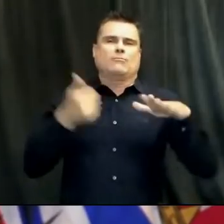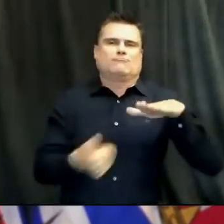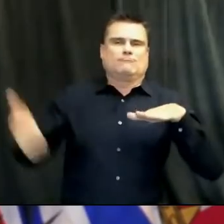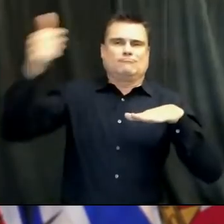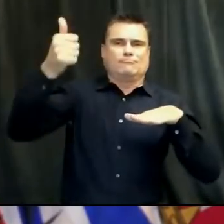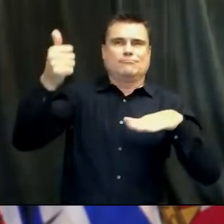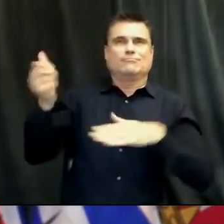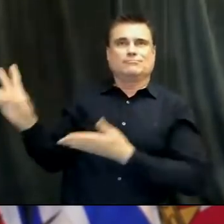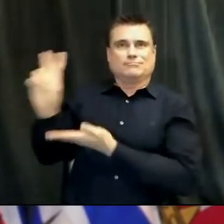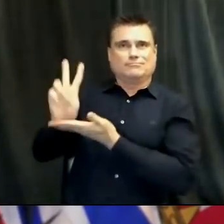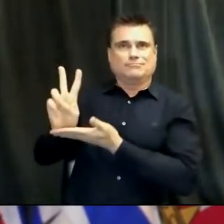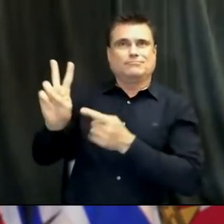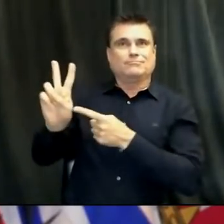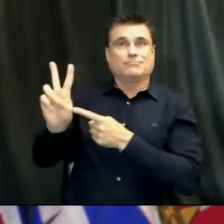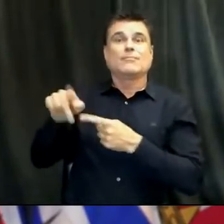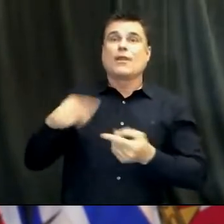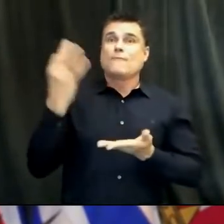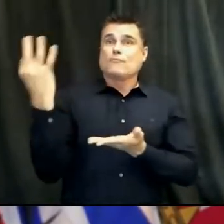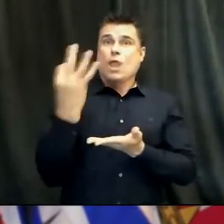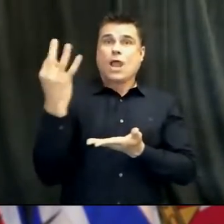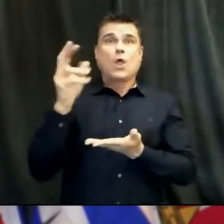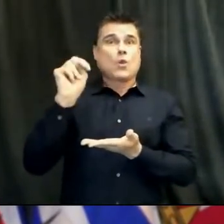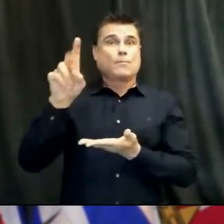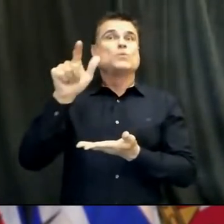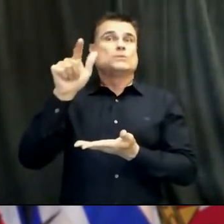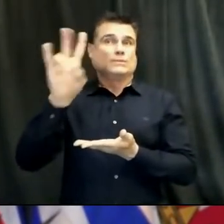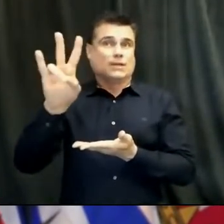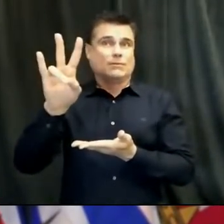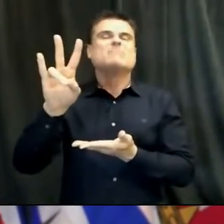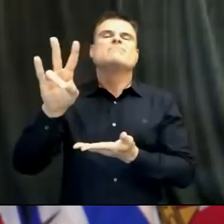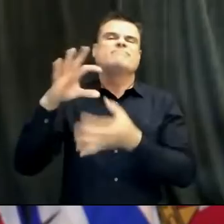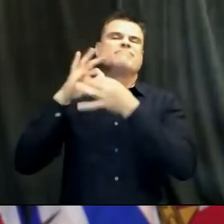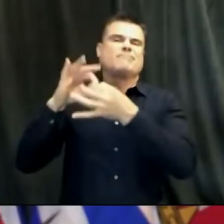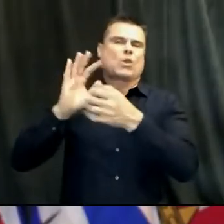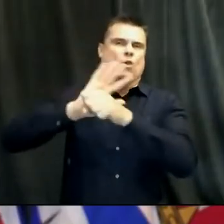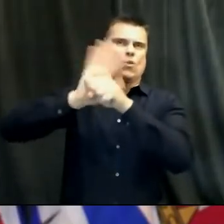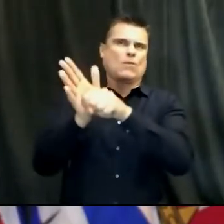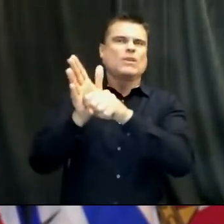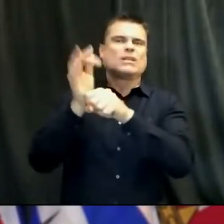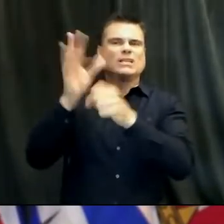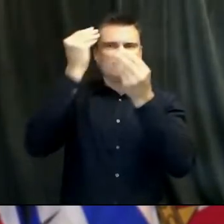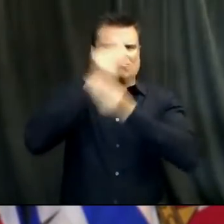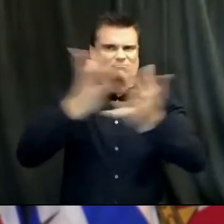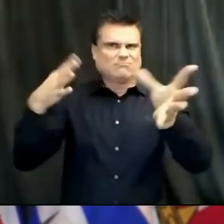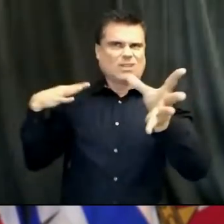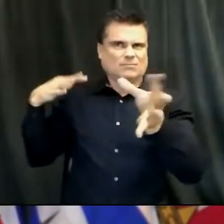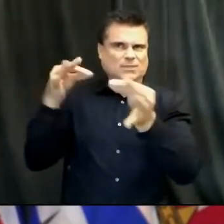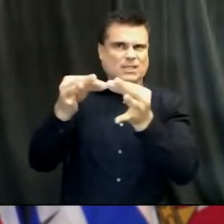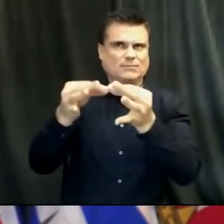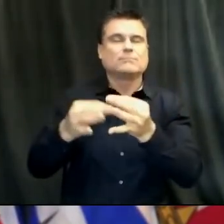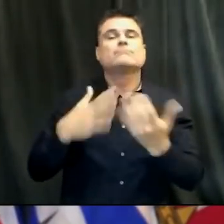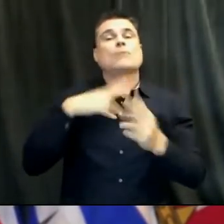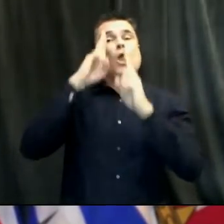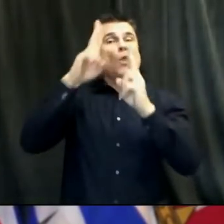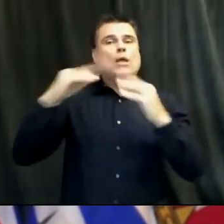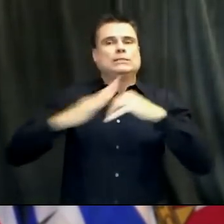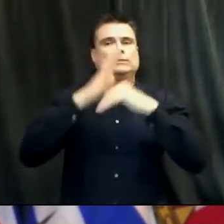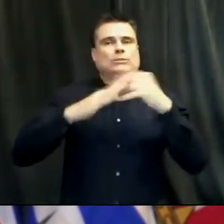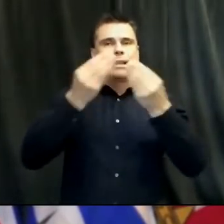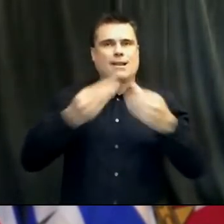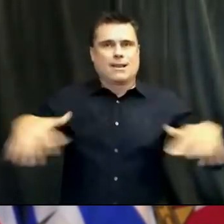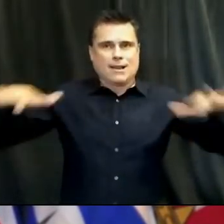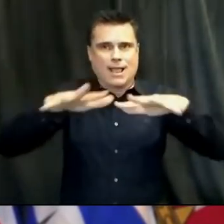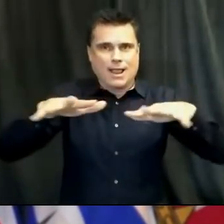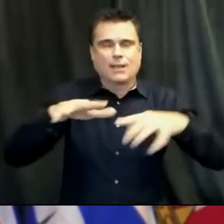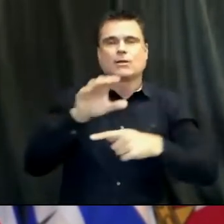COVID-19 briefing for Friday, November the 27th. We're honored to be here on the territories of the Lekwungen-speaking people, the Songhees, and the